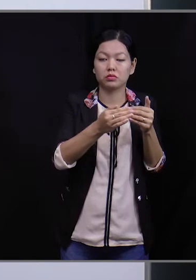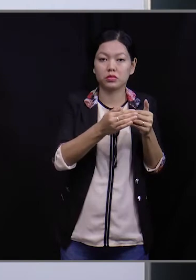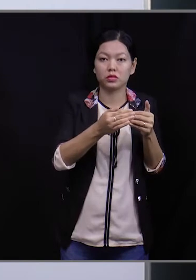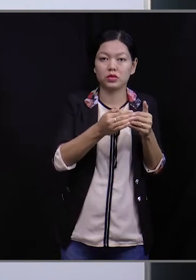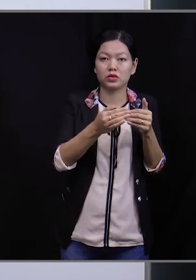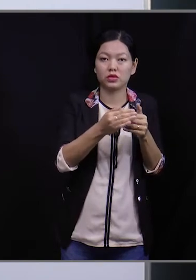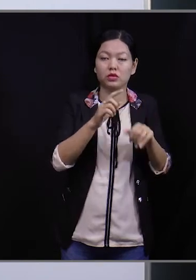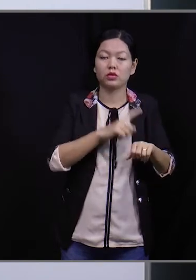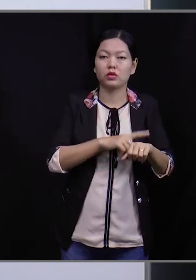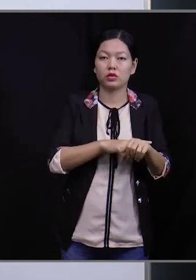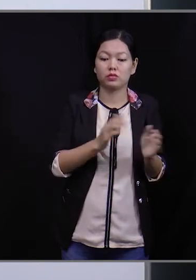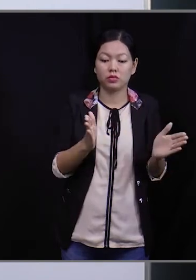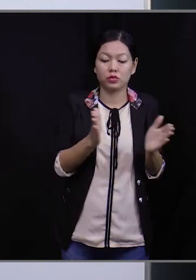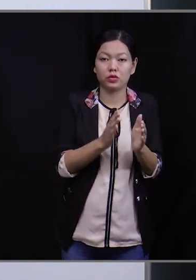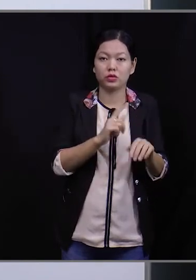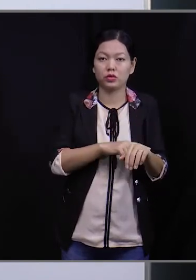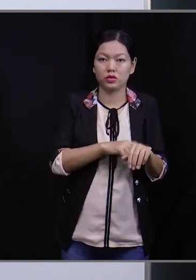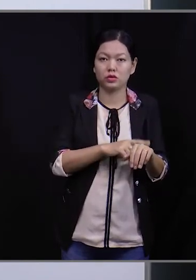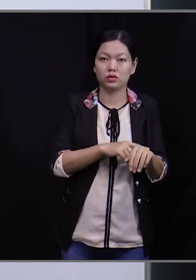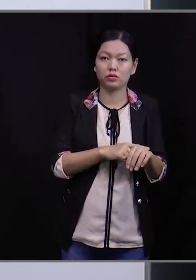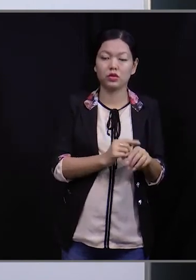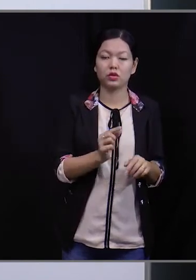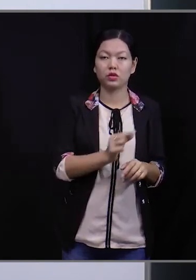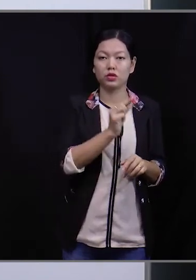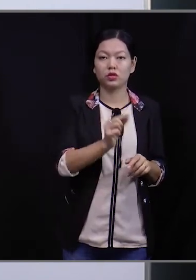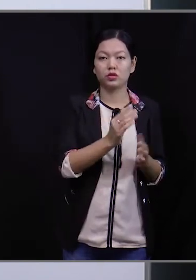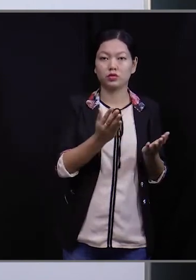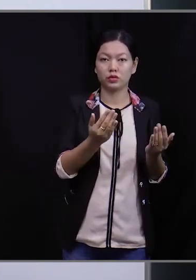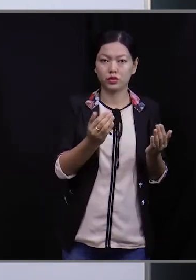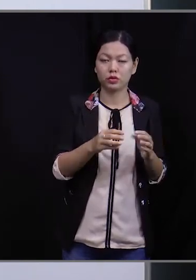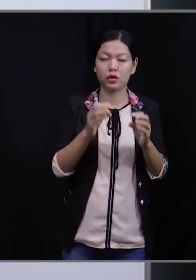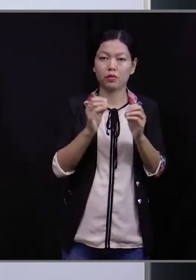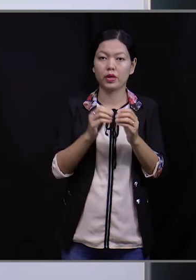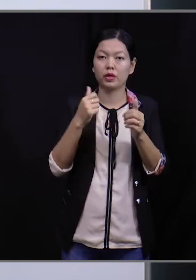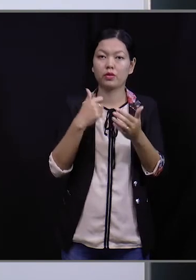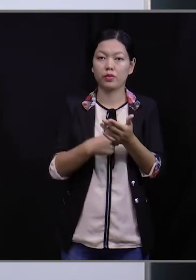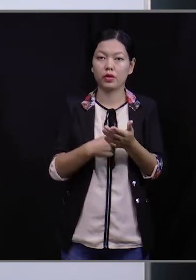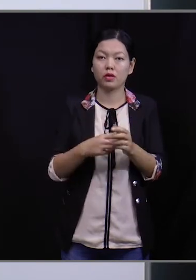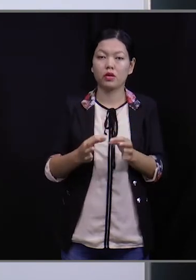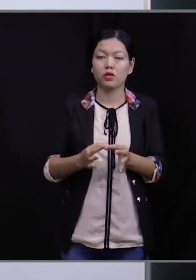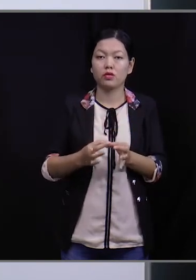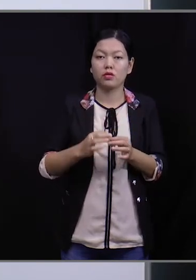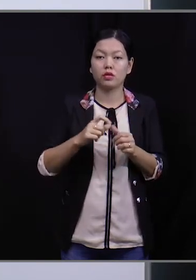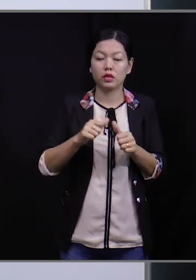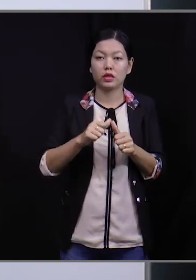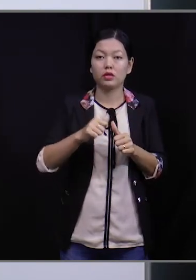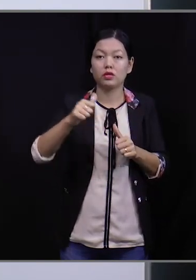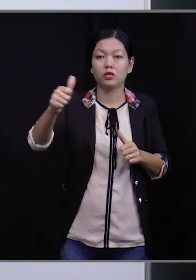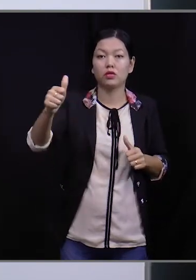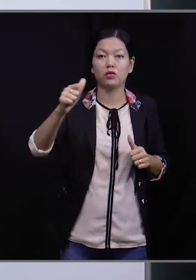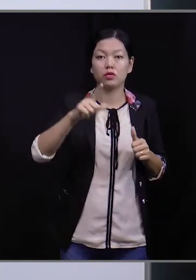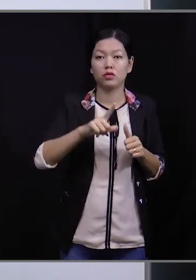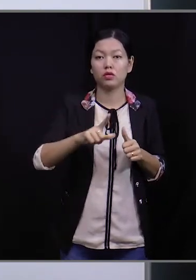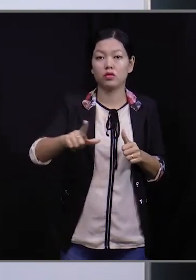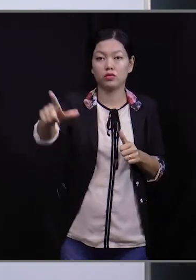rate, this is applied in short run period. Bank rate, this is applied in long run period and in